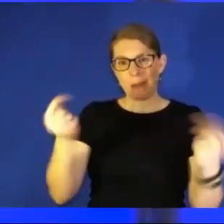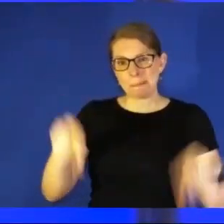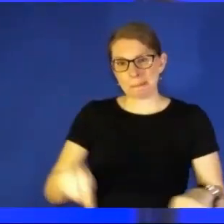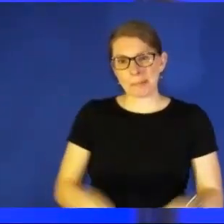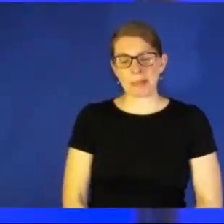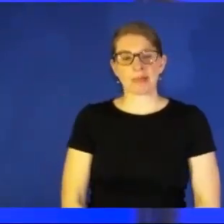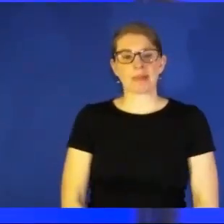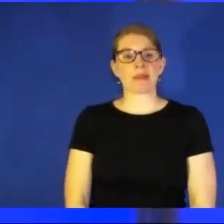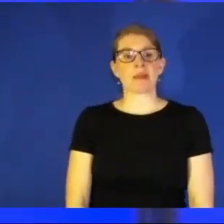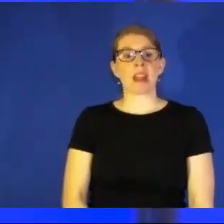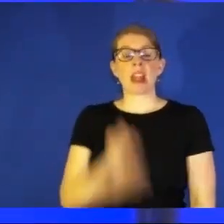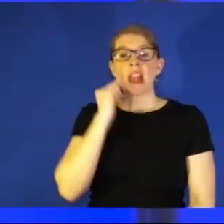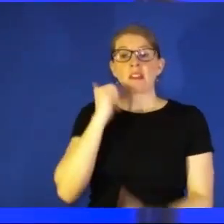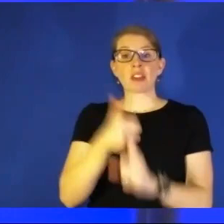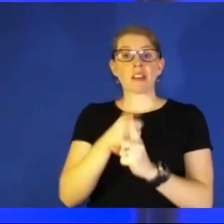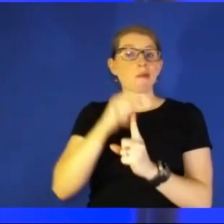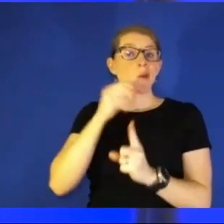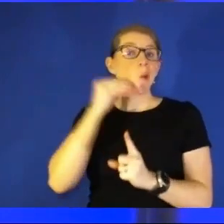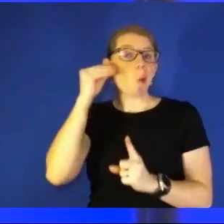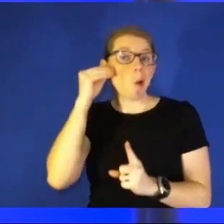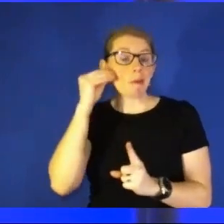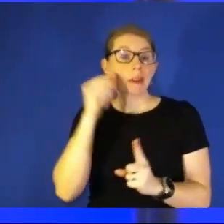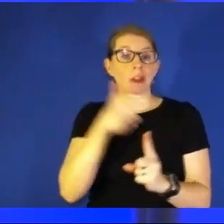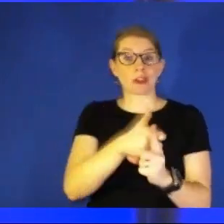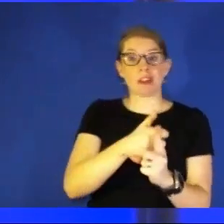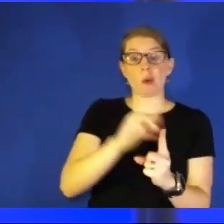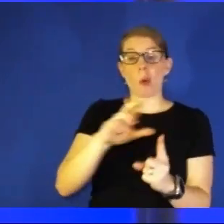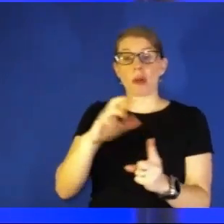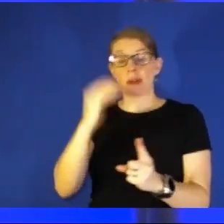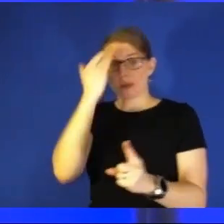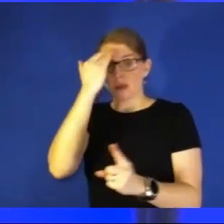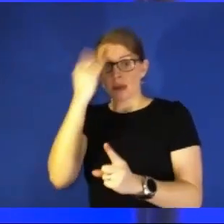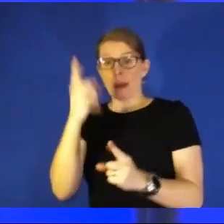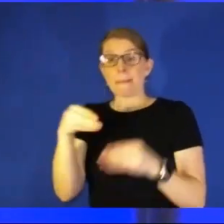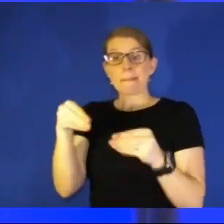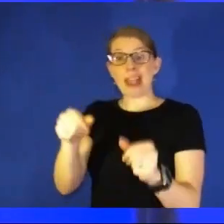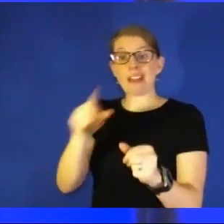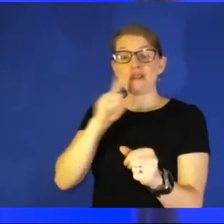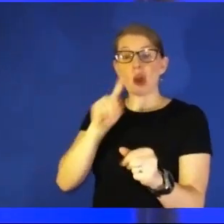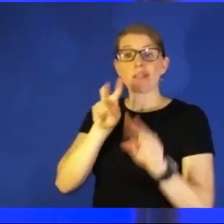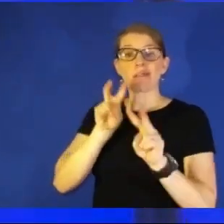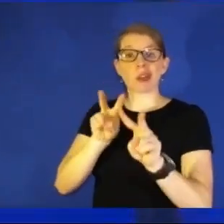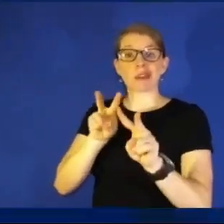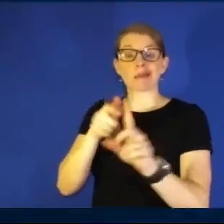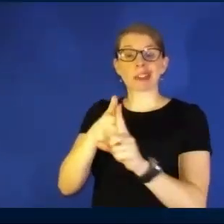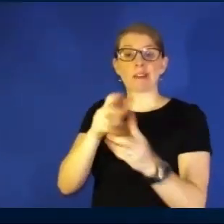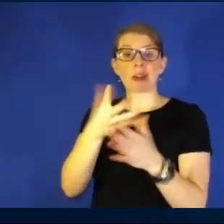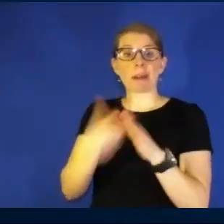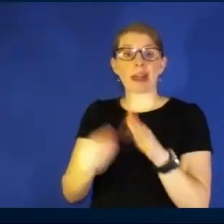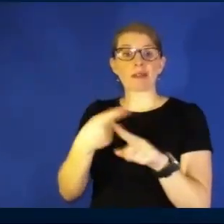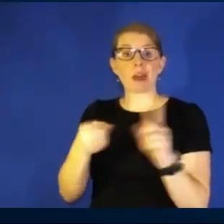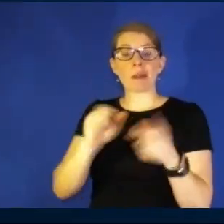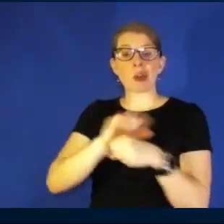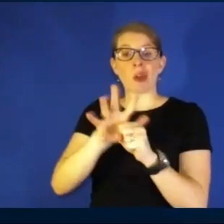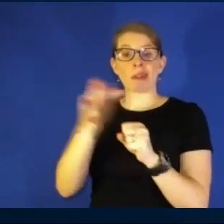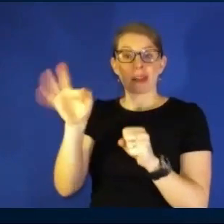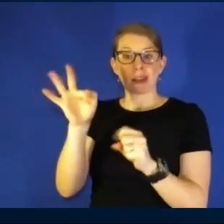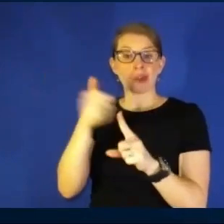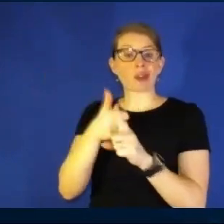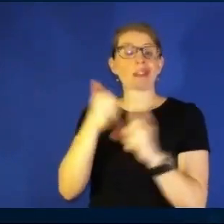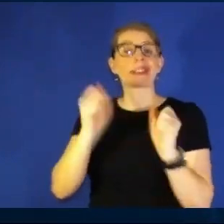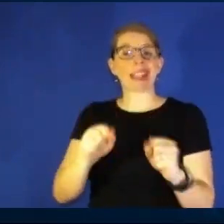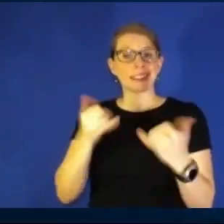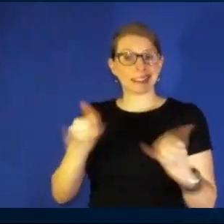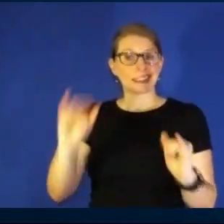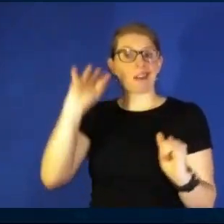you're at home and you or someone you know is struggling to pay for the funeral of someone who's passed from COVID-19, you can get some federal